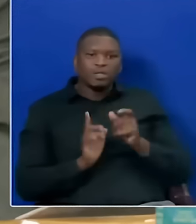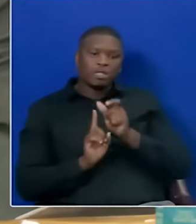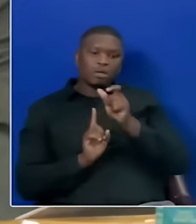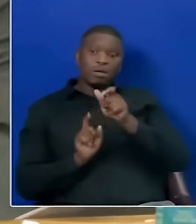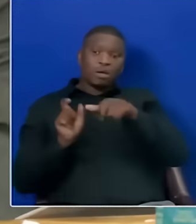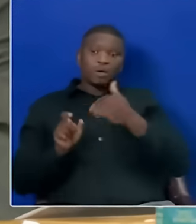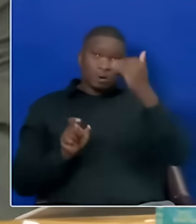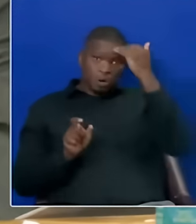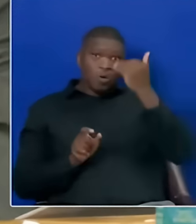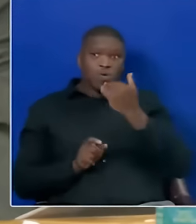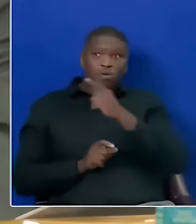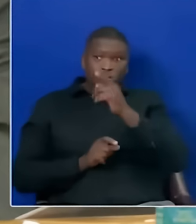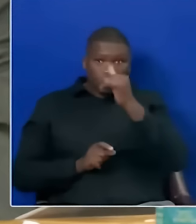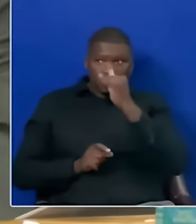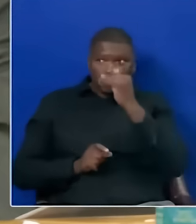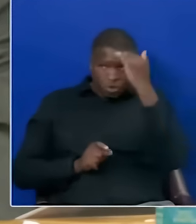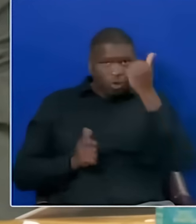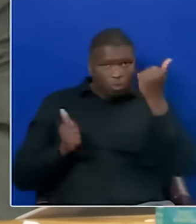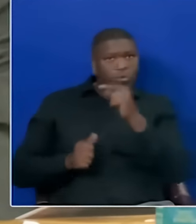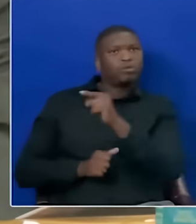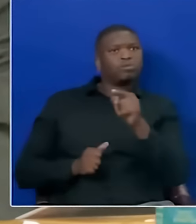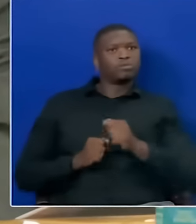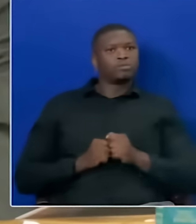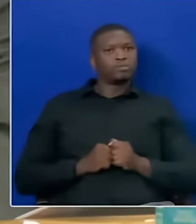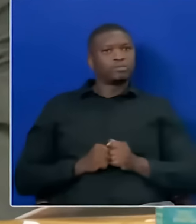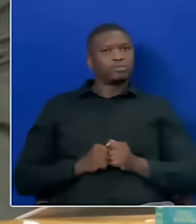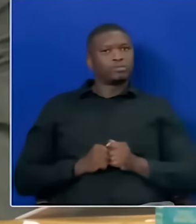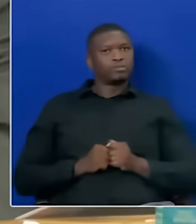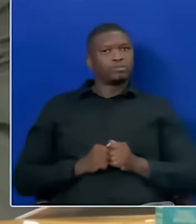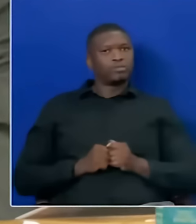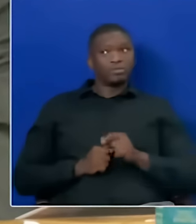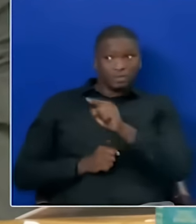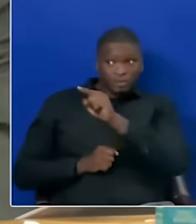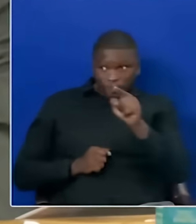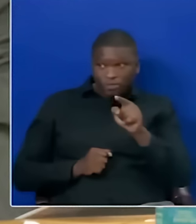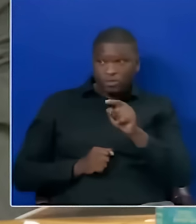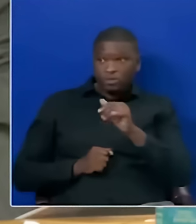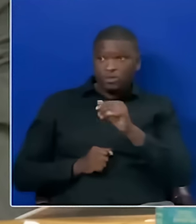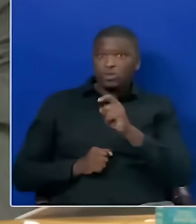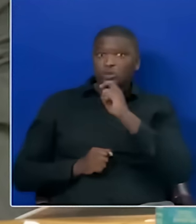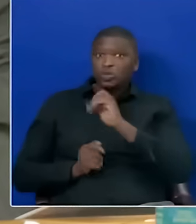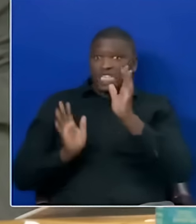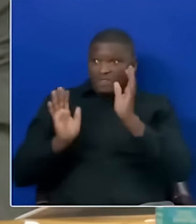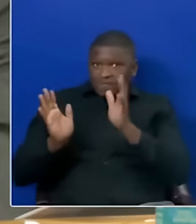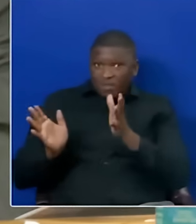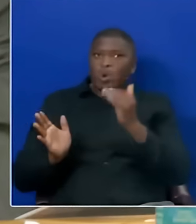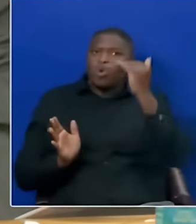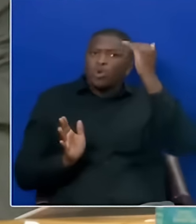themselves. And in particular, the people who had engaged the